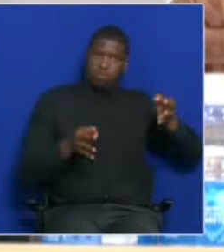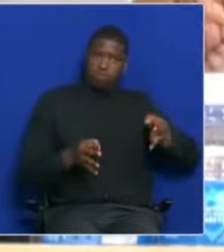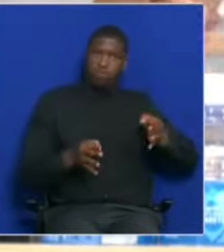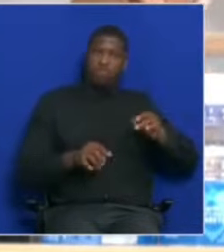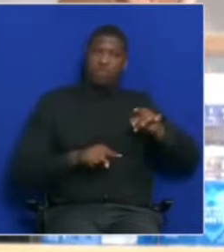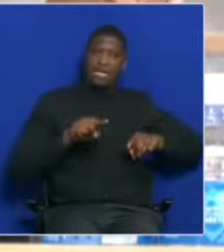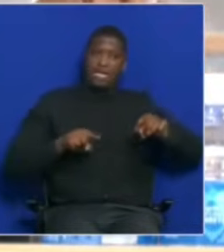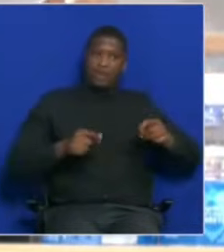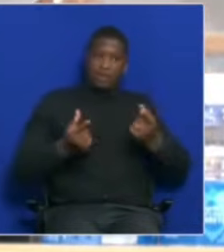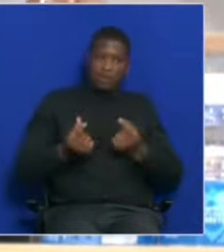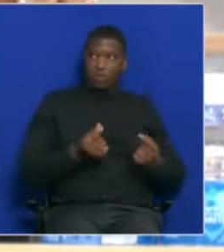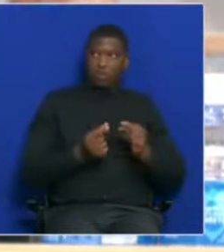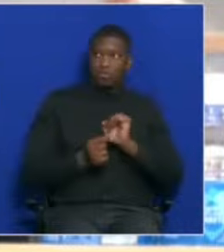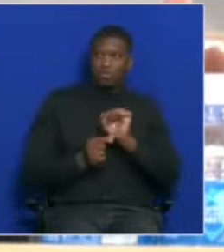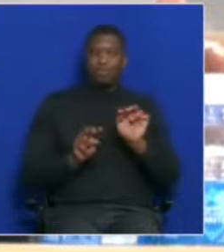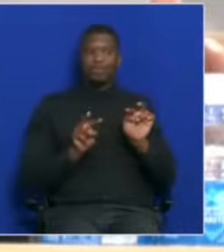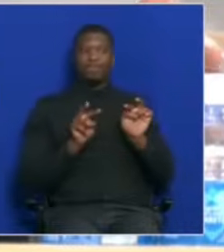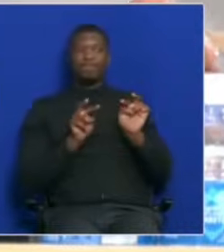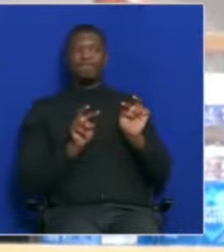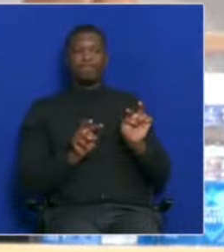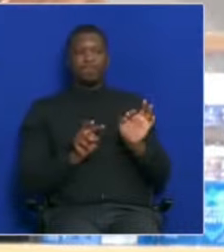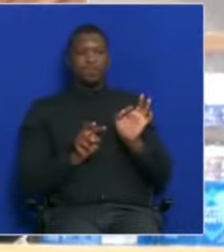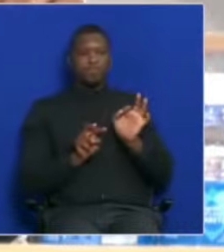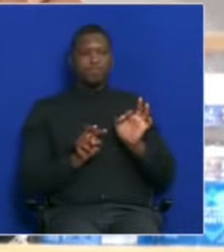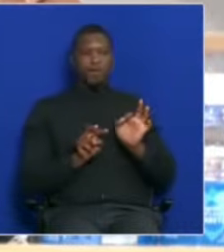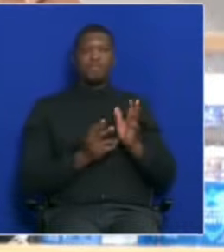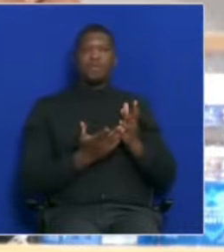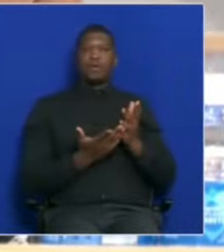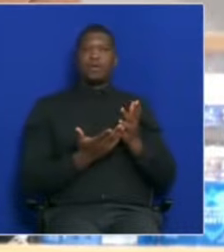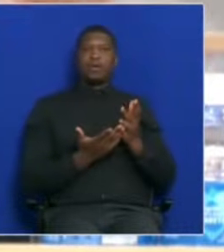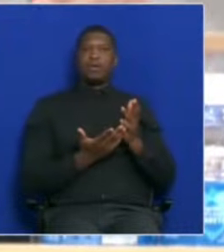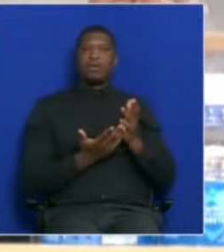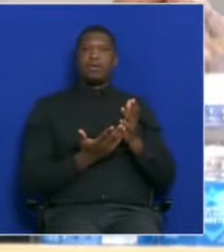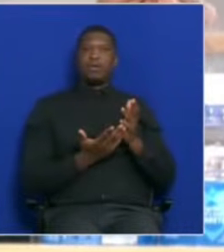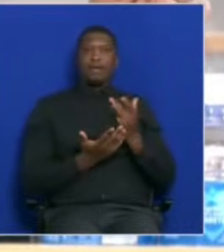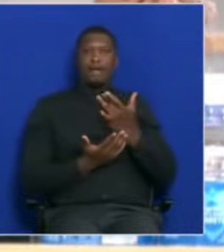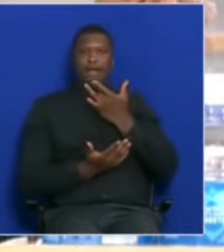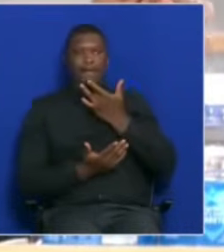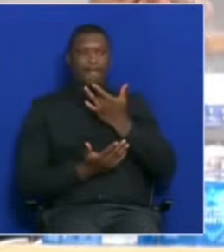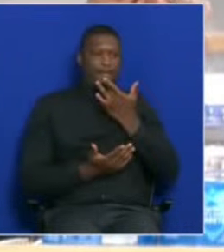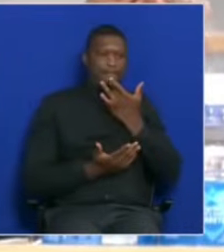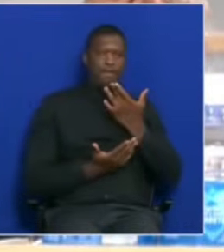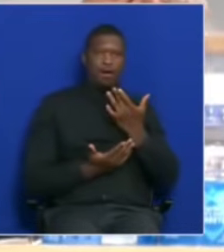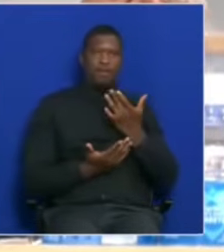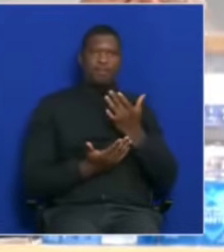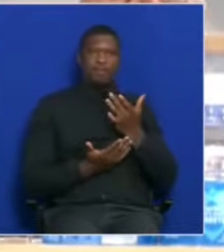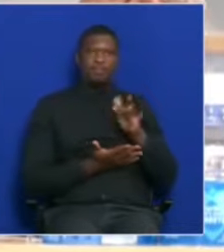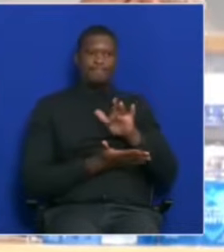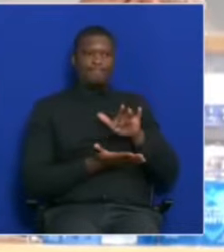looks at things with a new eye and an unaffected eye?